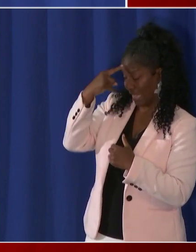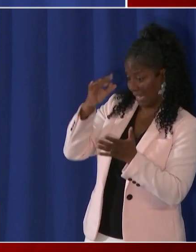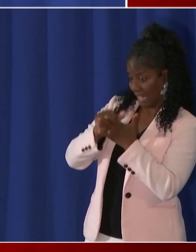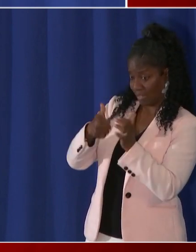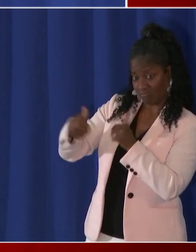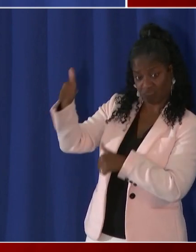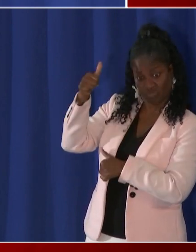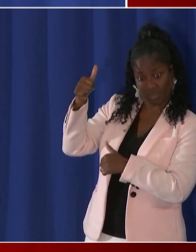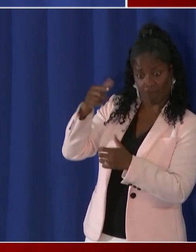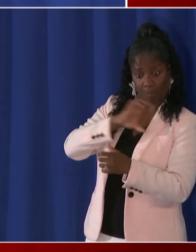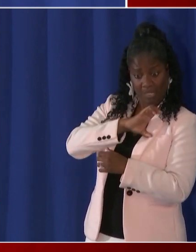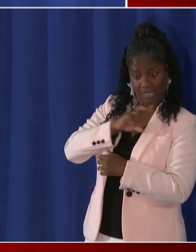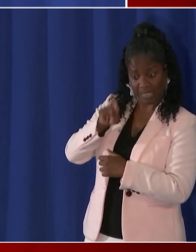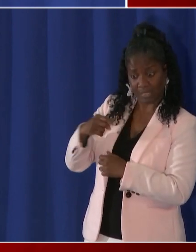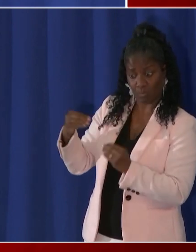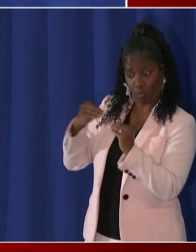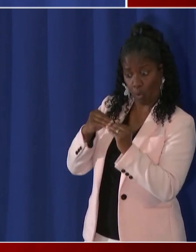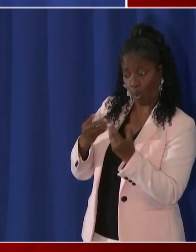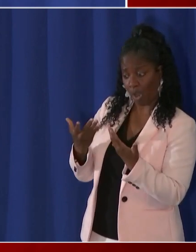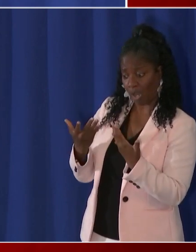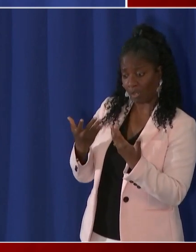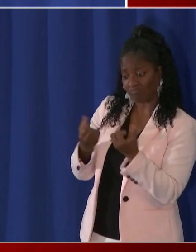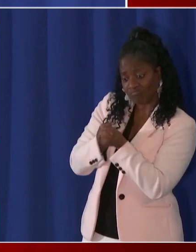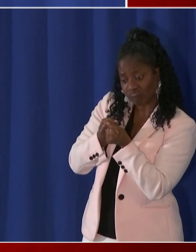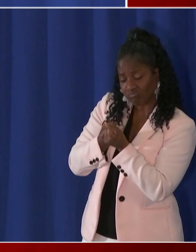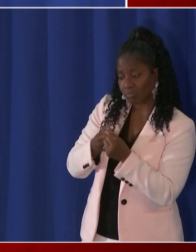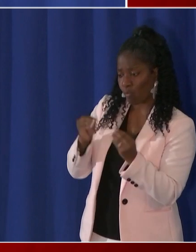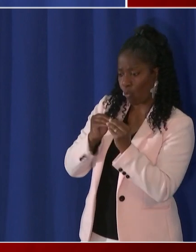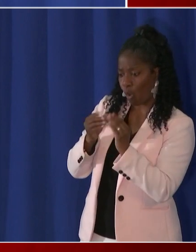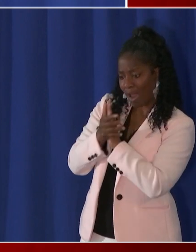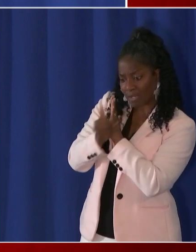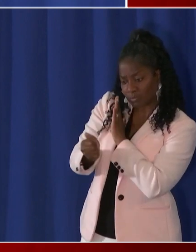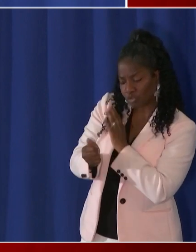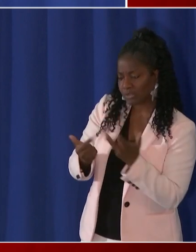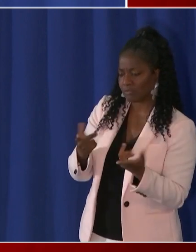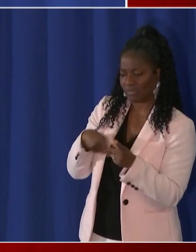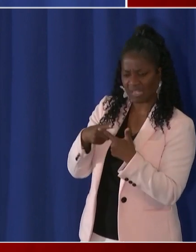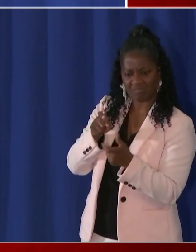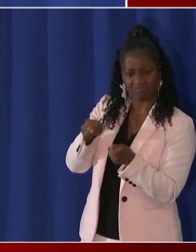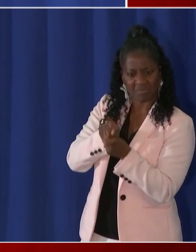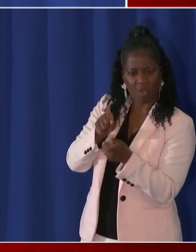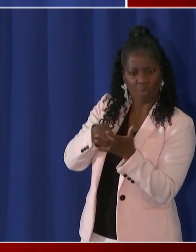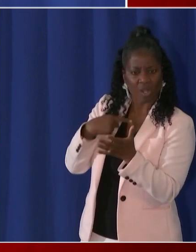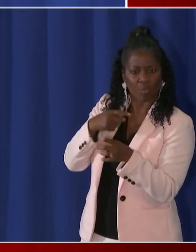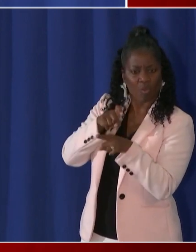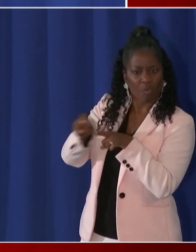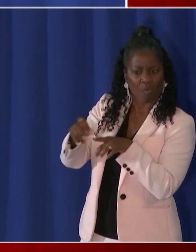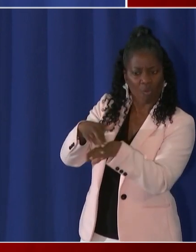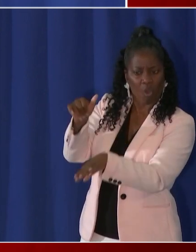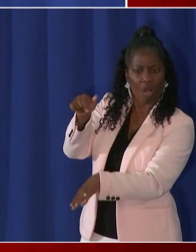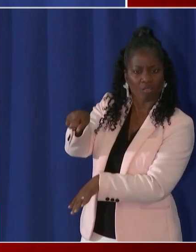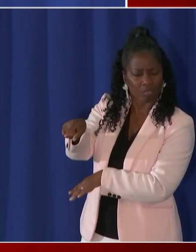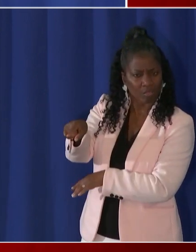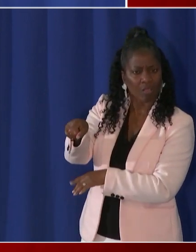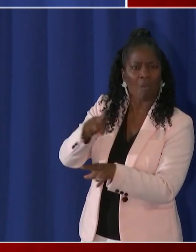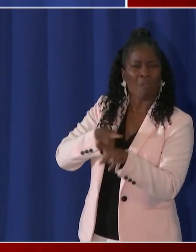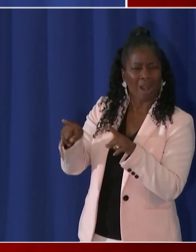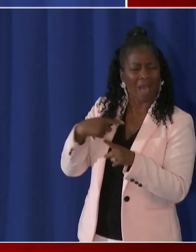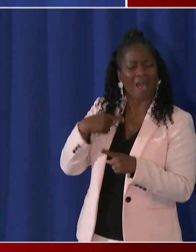of police thinks that he needs more capacity and expertise, that's exactly what he's going to call on. I think